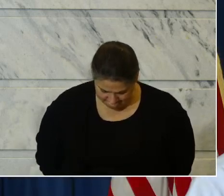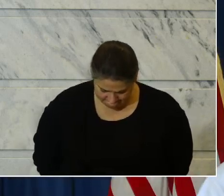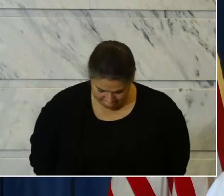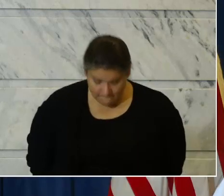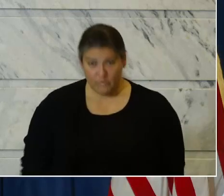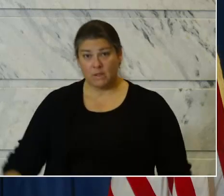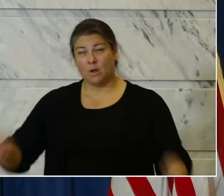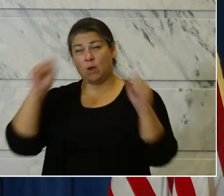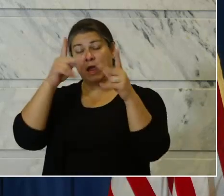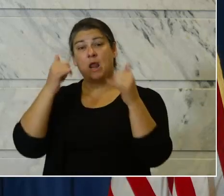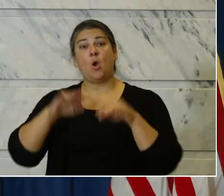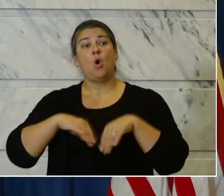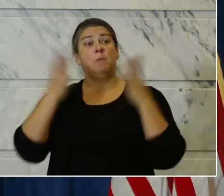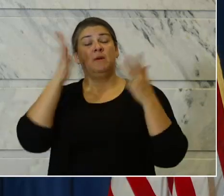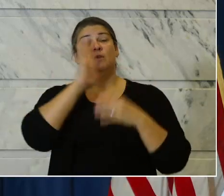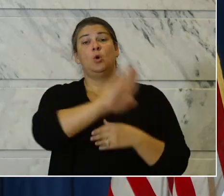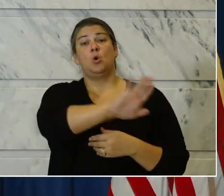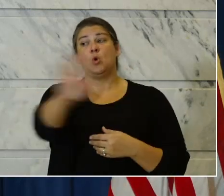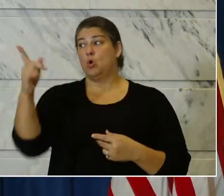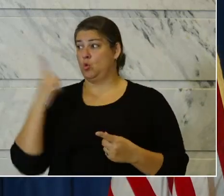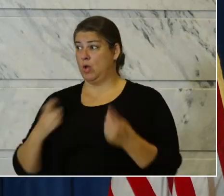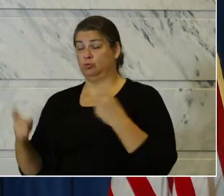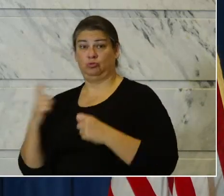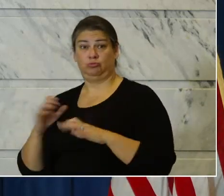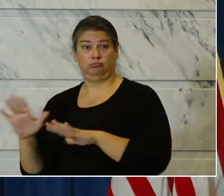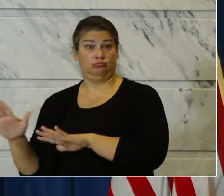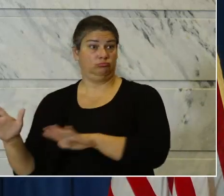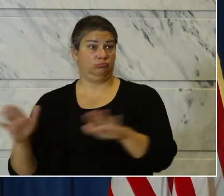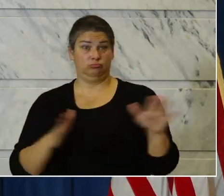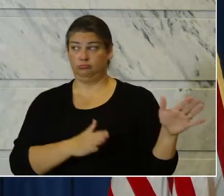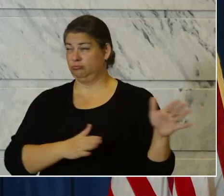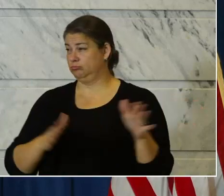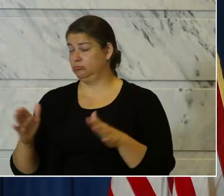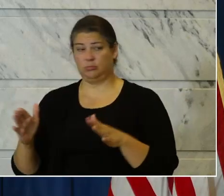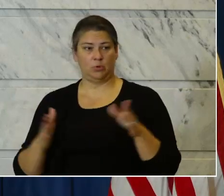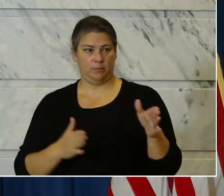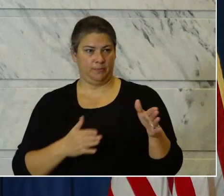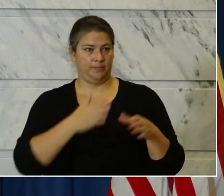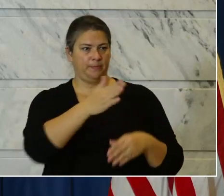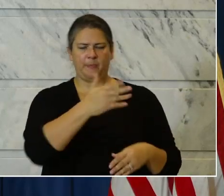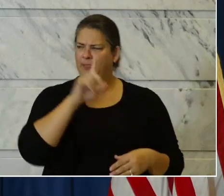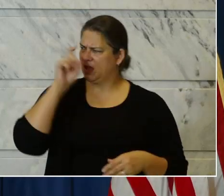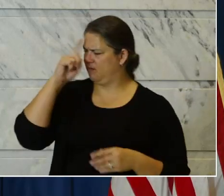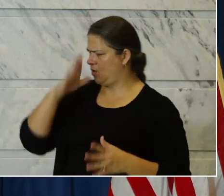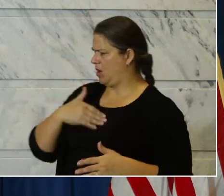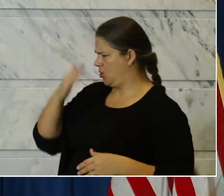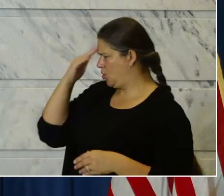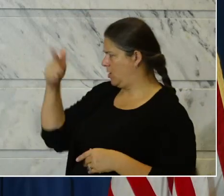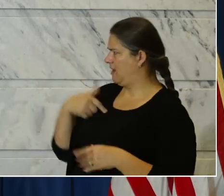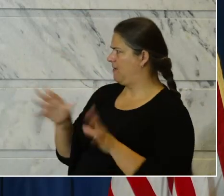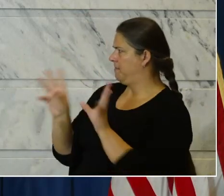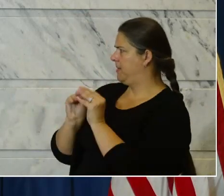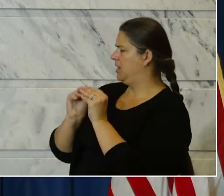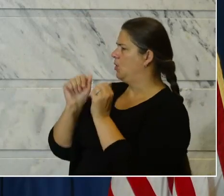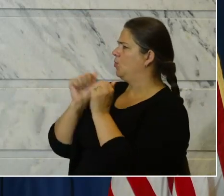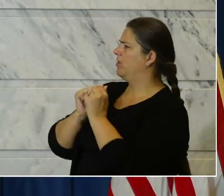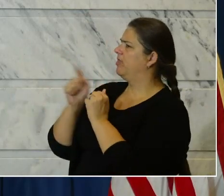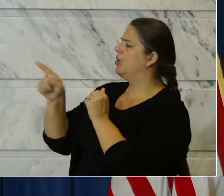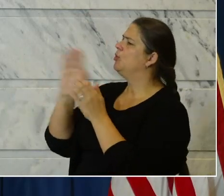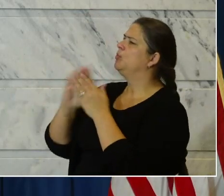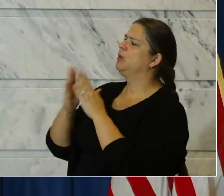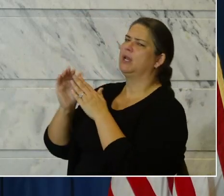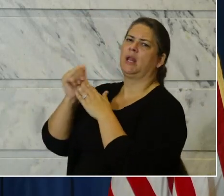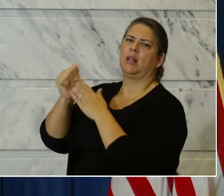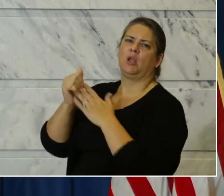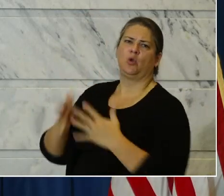All right, we will open it up for questions, and we'll start over here with Nick today. I know you were able to have a meeting with some community